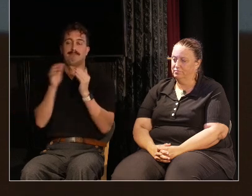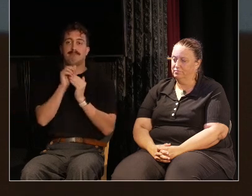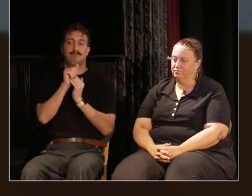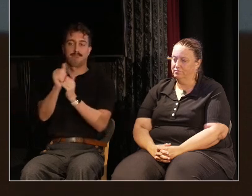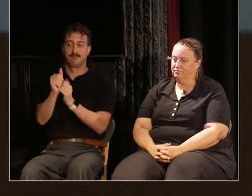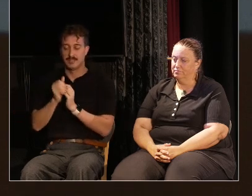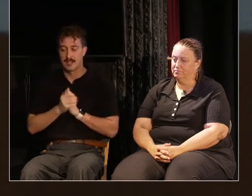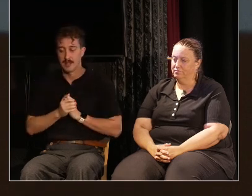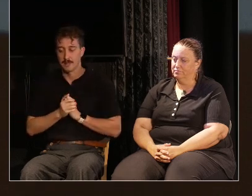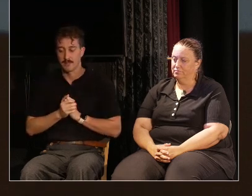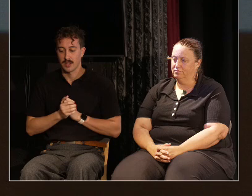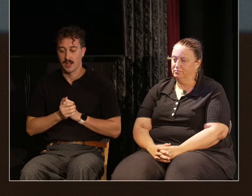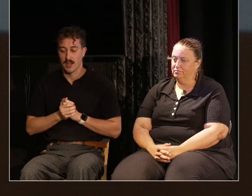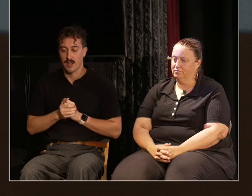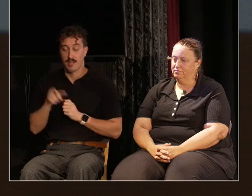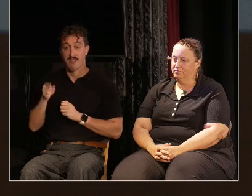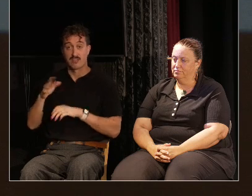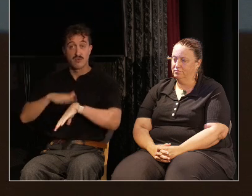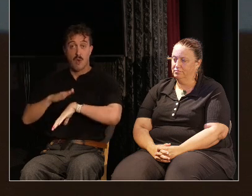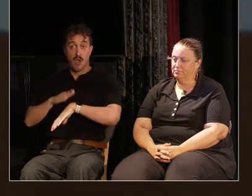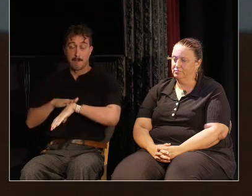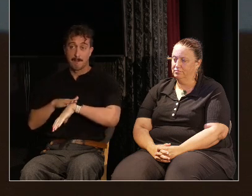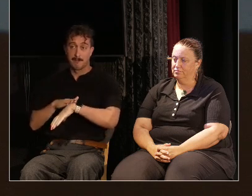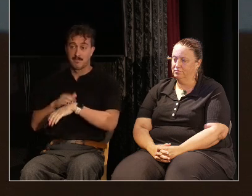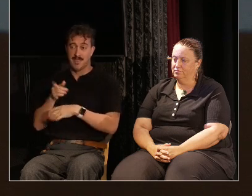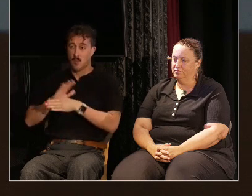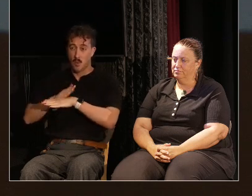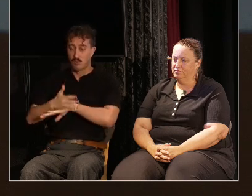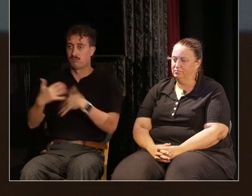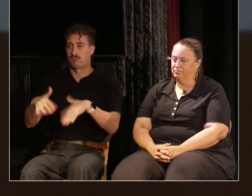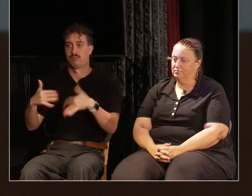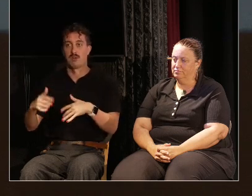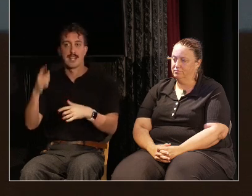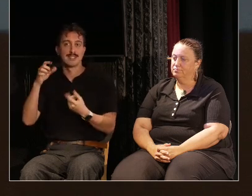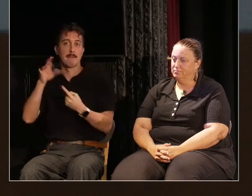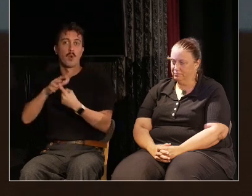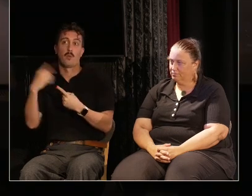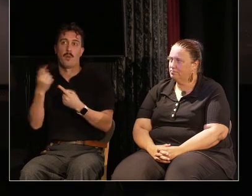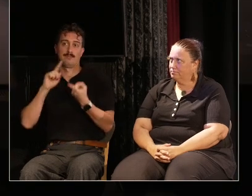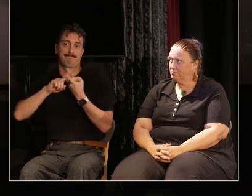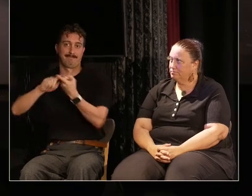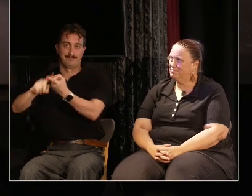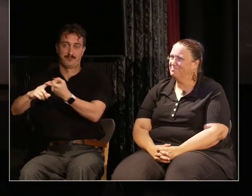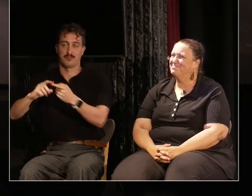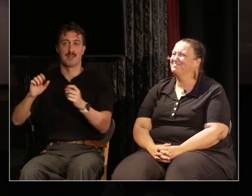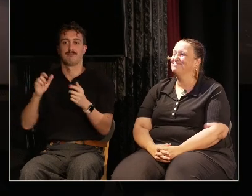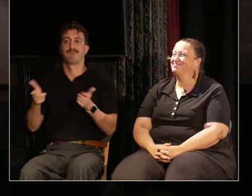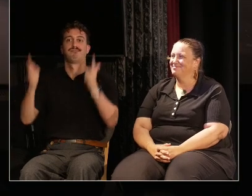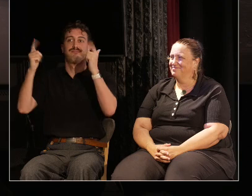Party at the time, and I think that is really important that we maintain that stance. Thank you.